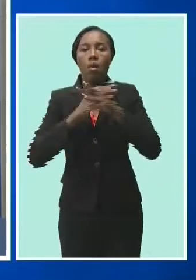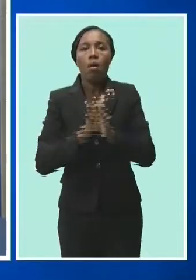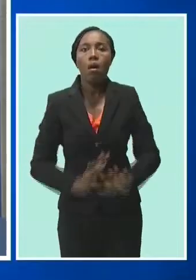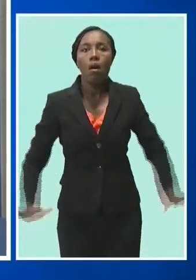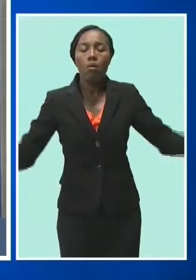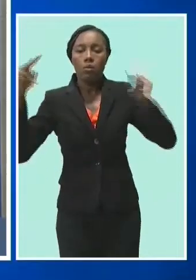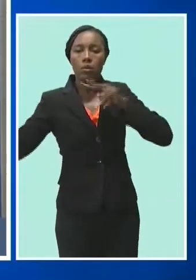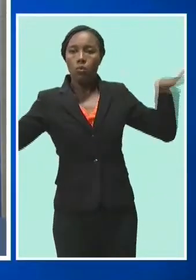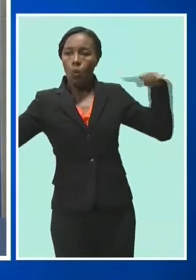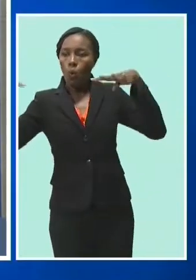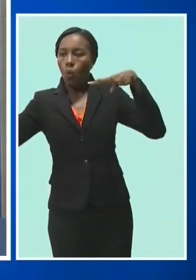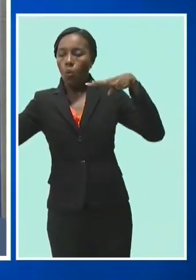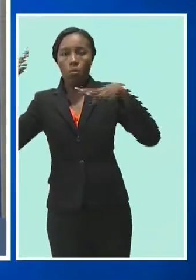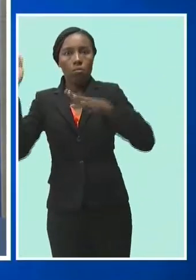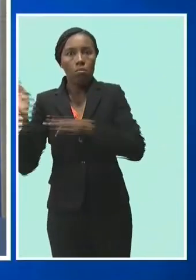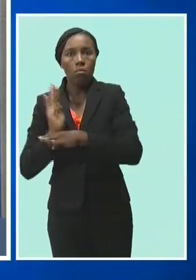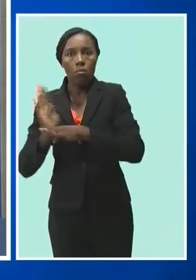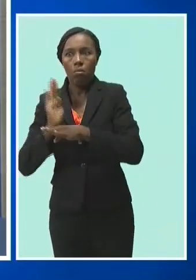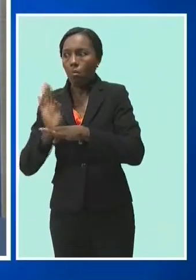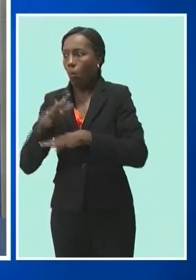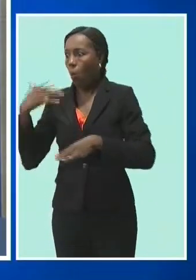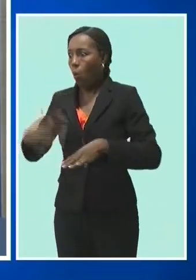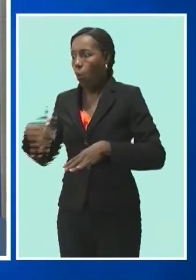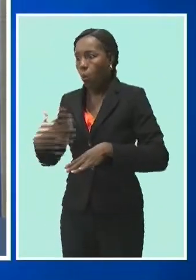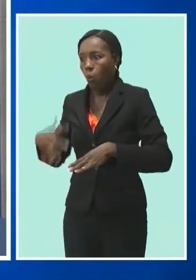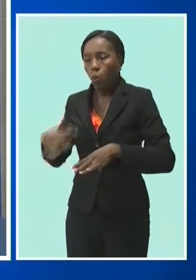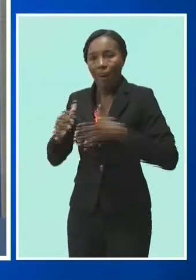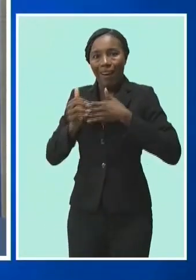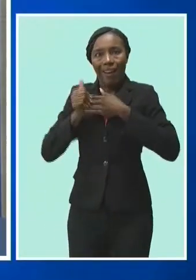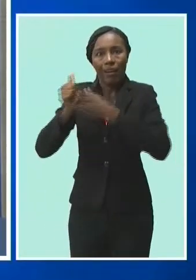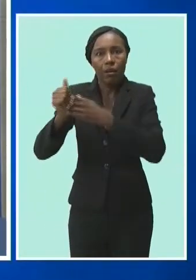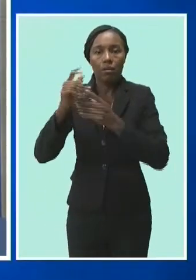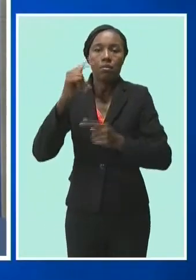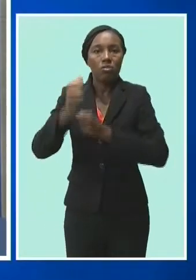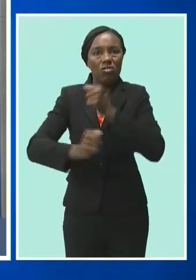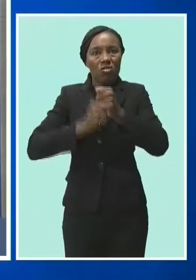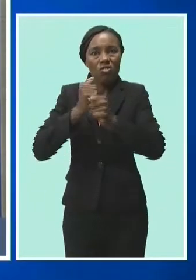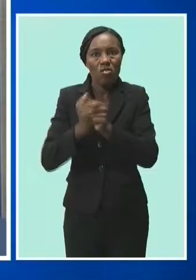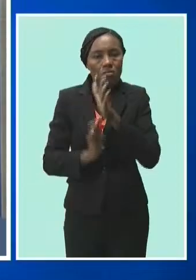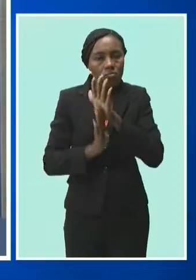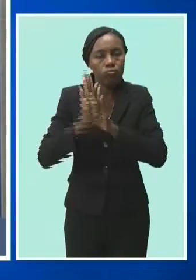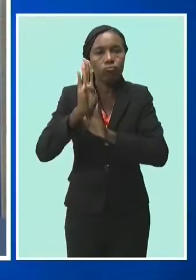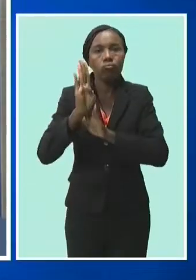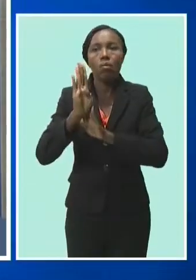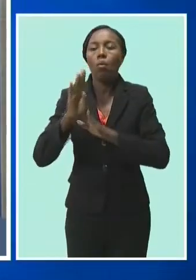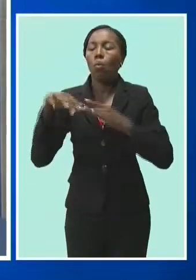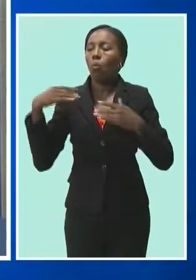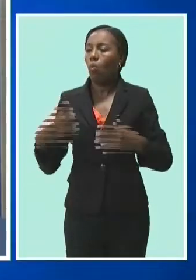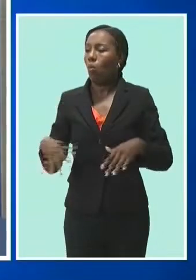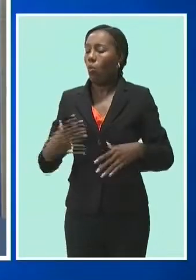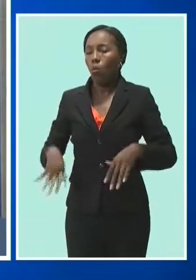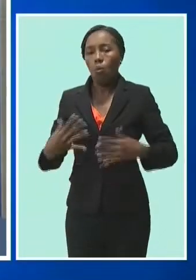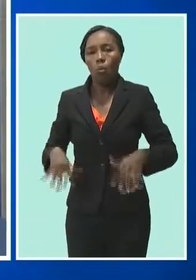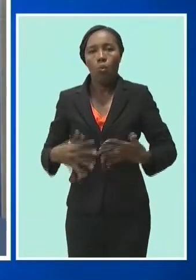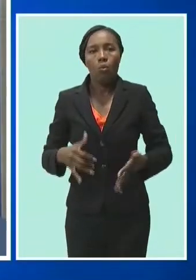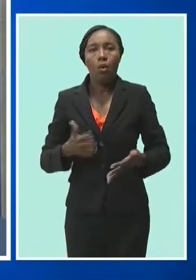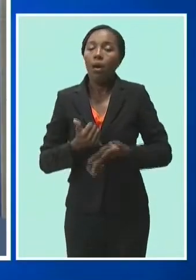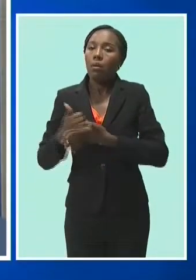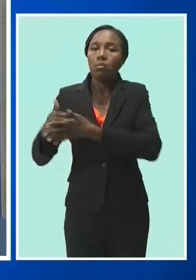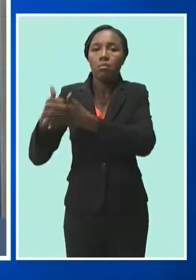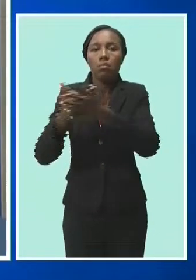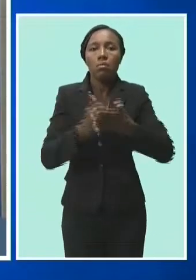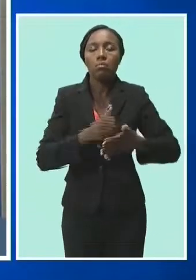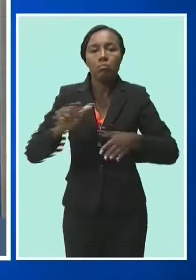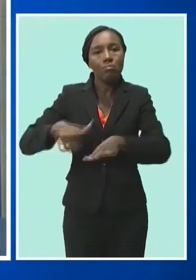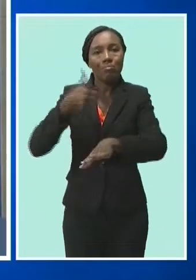kind of level of trade and development. It's also going to be an opportunity for us to help set the agenda for